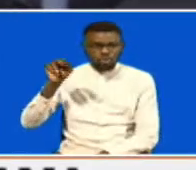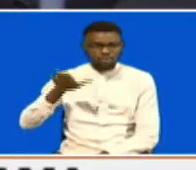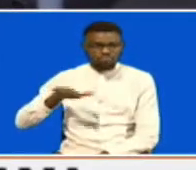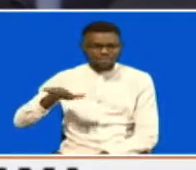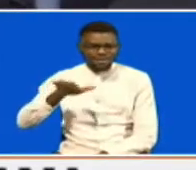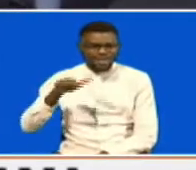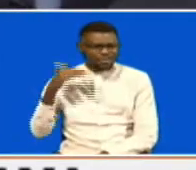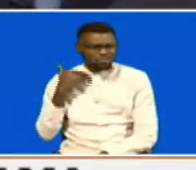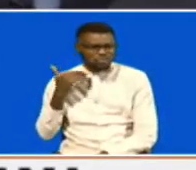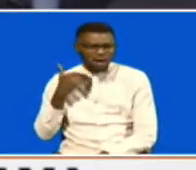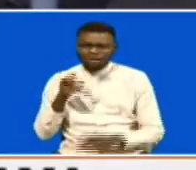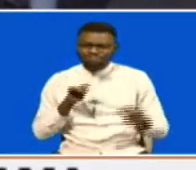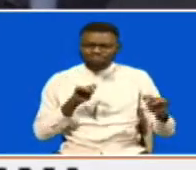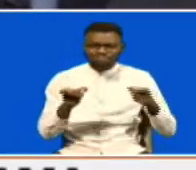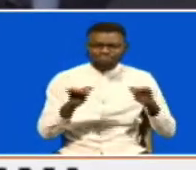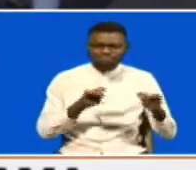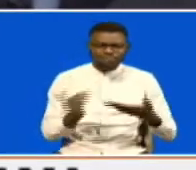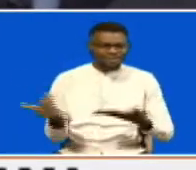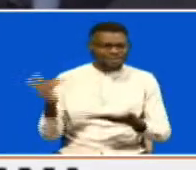from the hands of criminals.